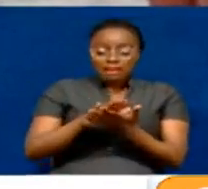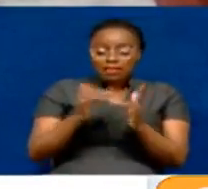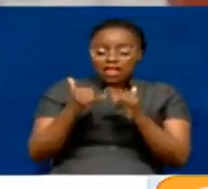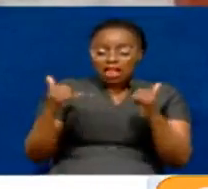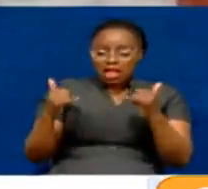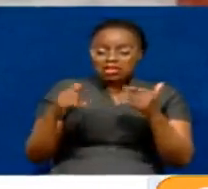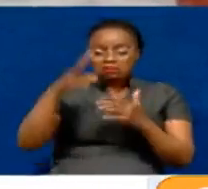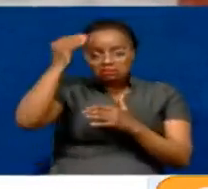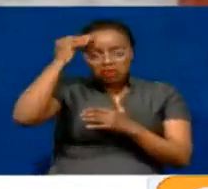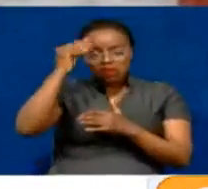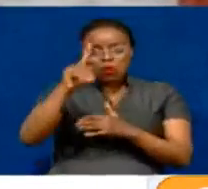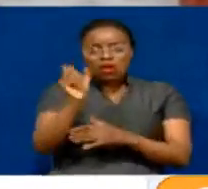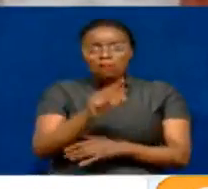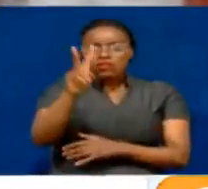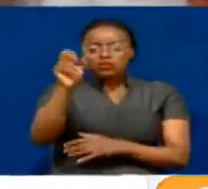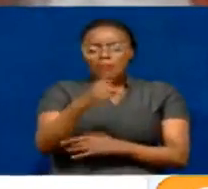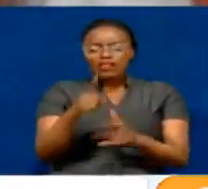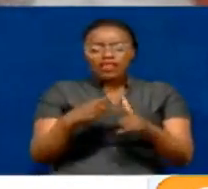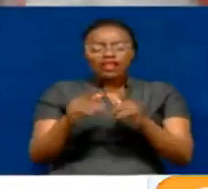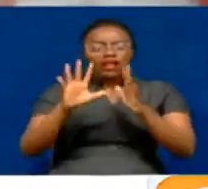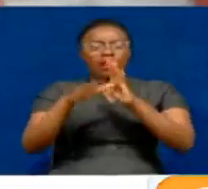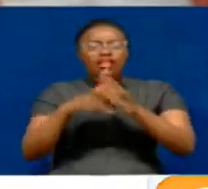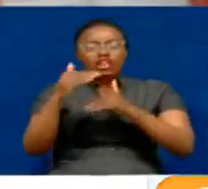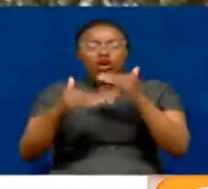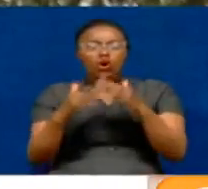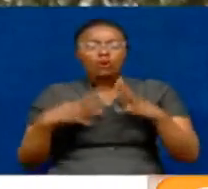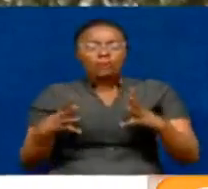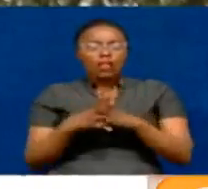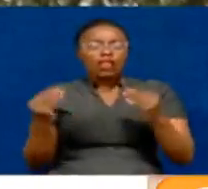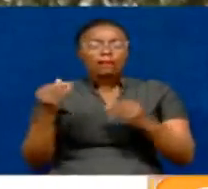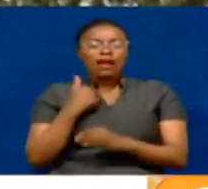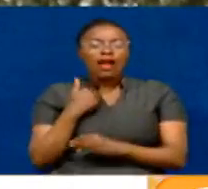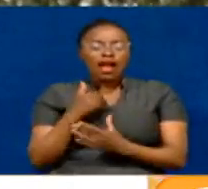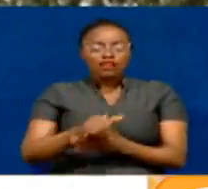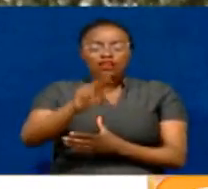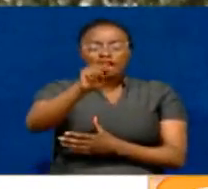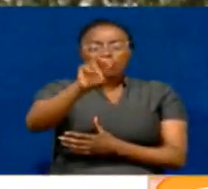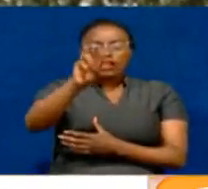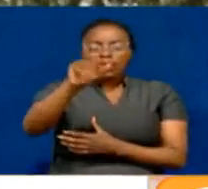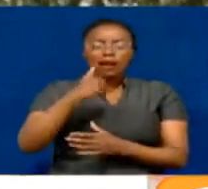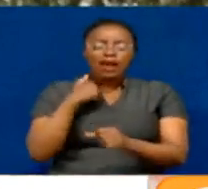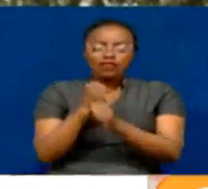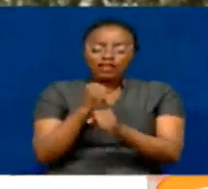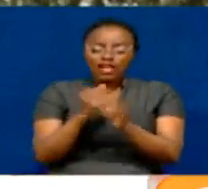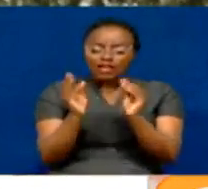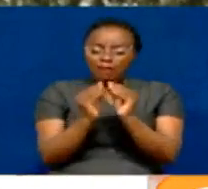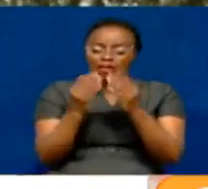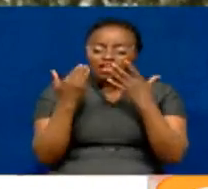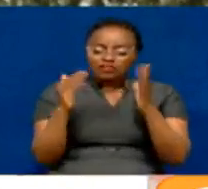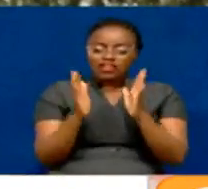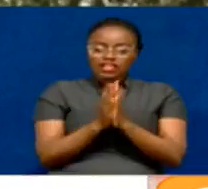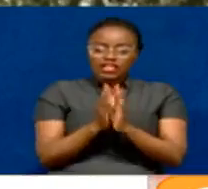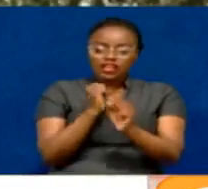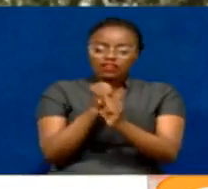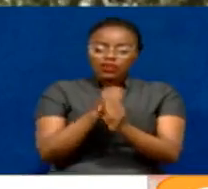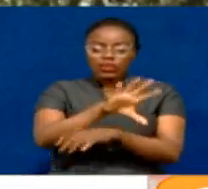kama mwezi moja mwezi miwili alafu basi everybody has disappeared. Tumehusisha NEMA, tumefanya hata mikutano na NEMA, tumefanya mikutano